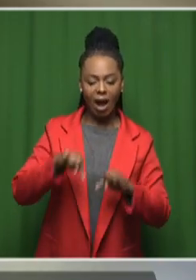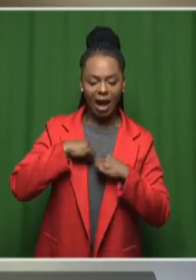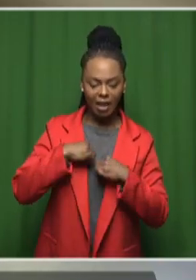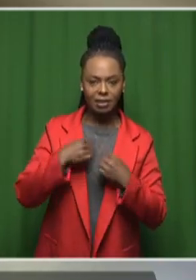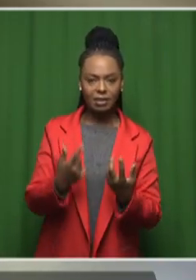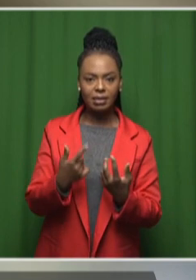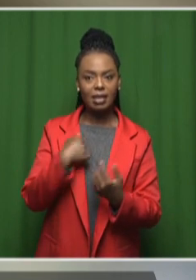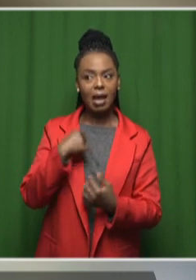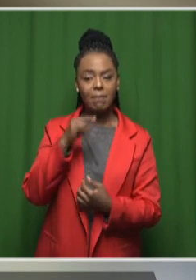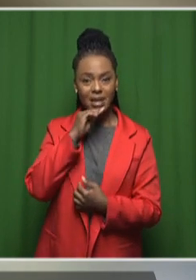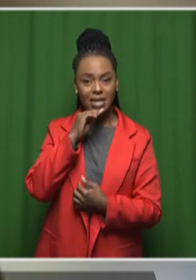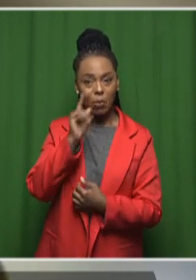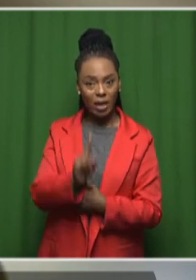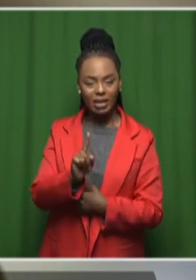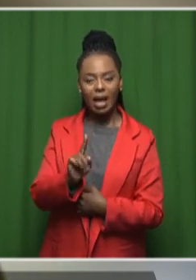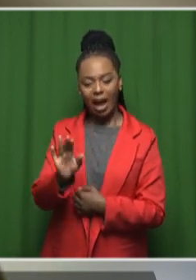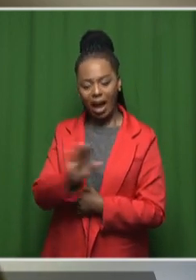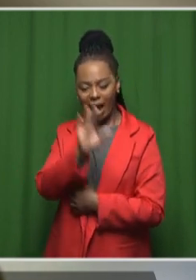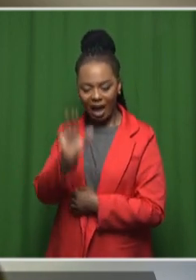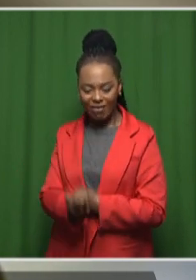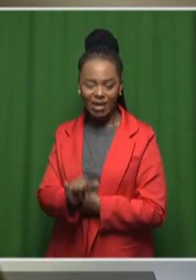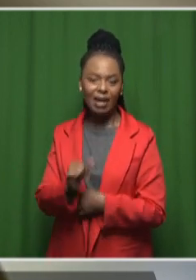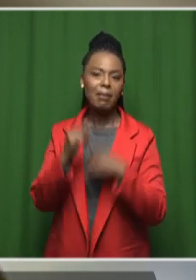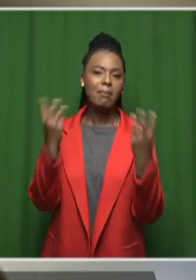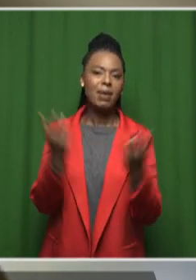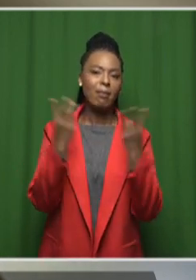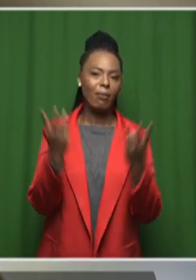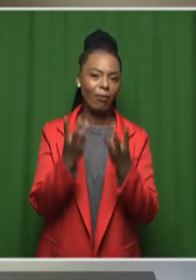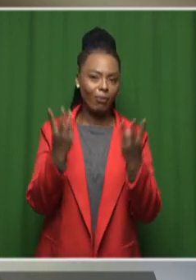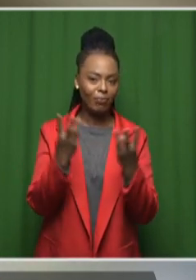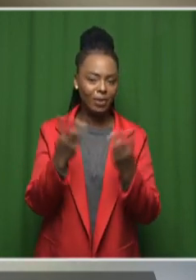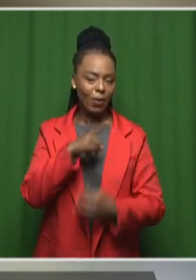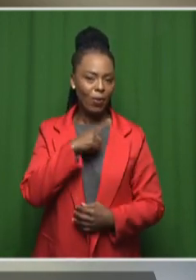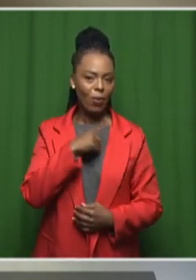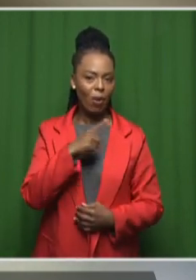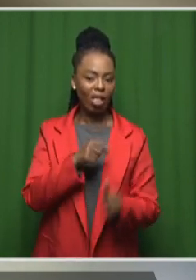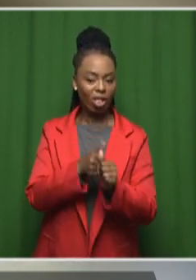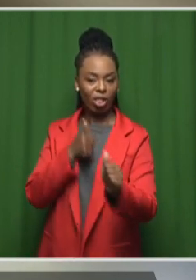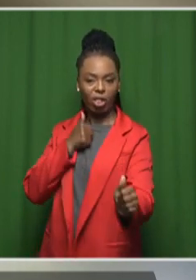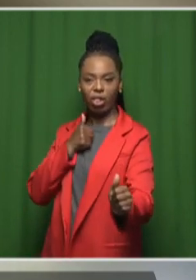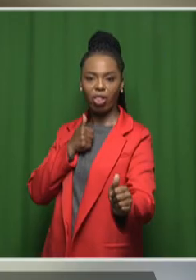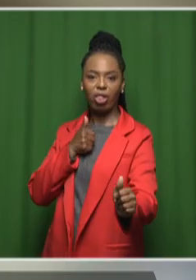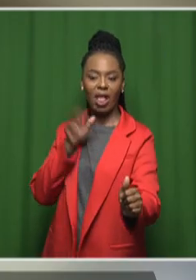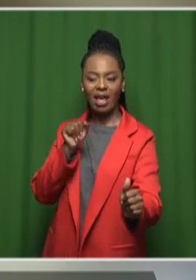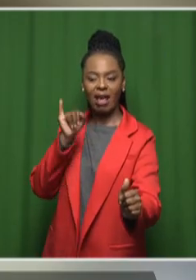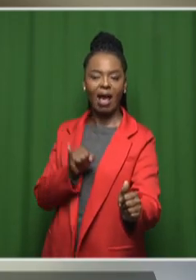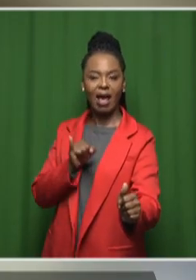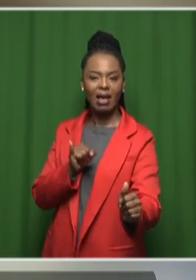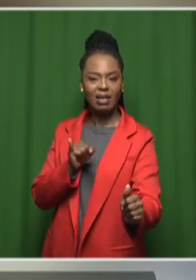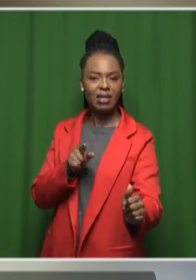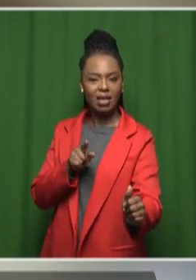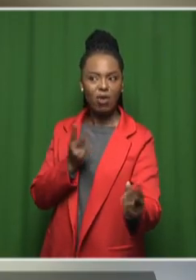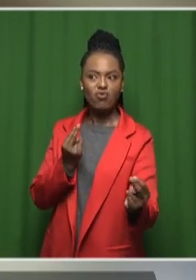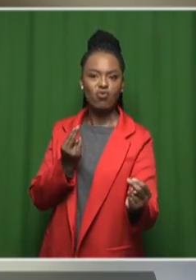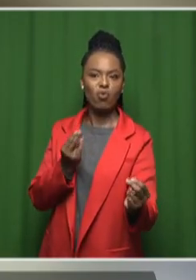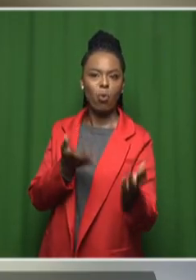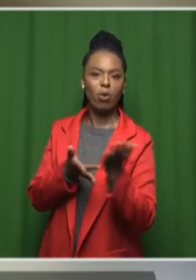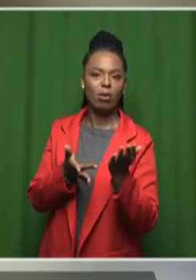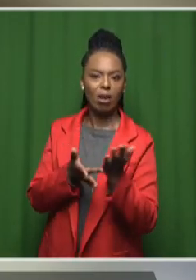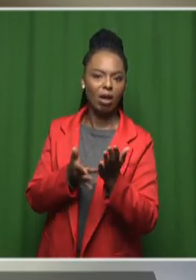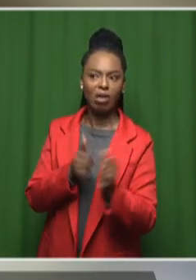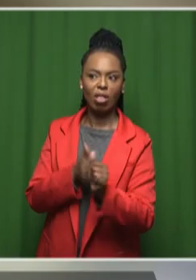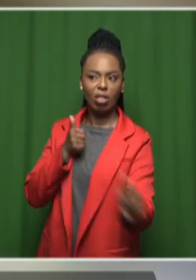primarily African people. So that we are not left out of this digital revolution that comes in, and we are able to